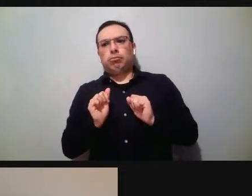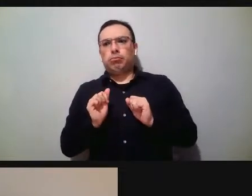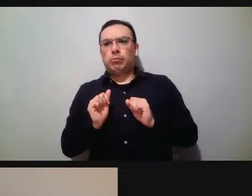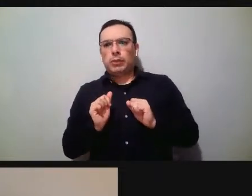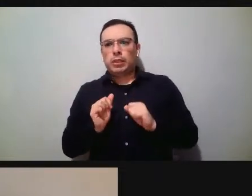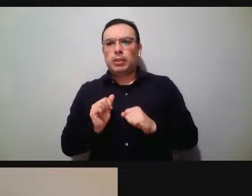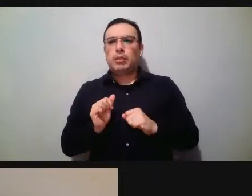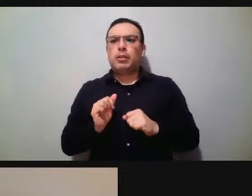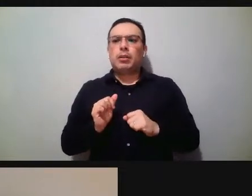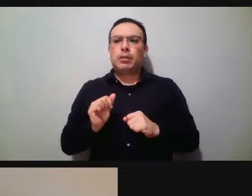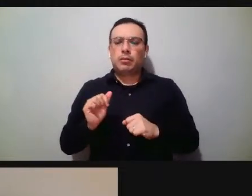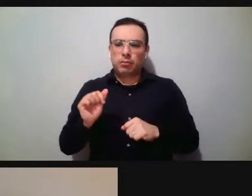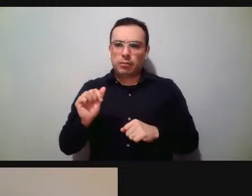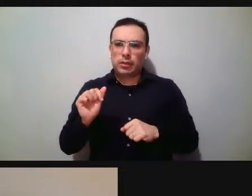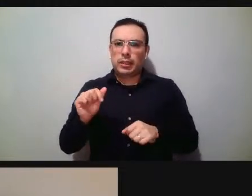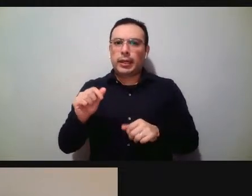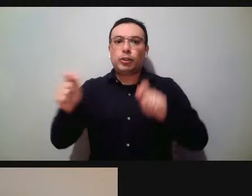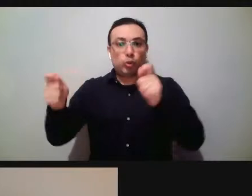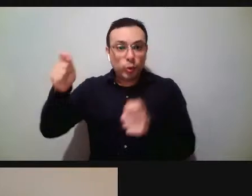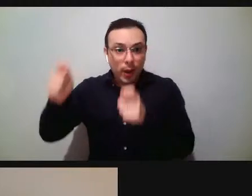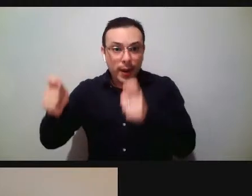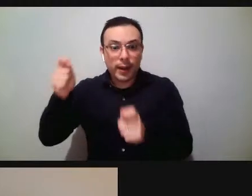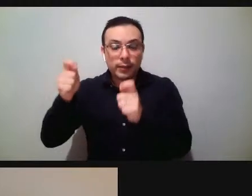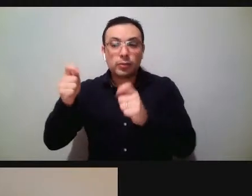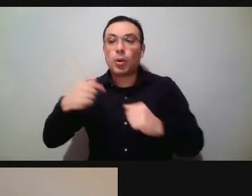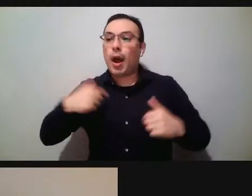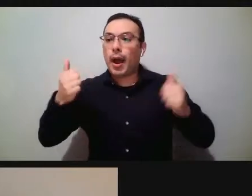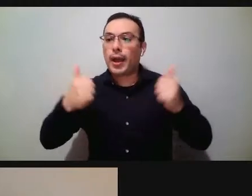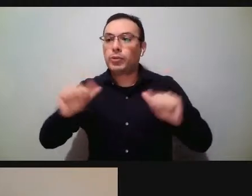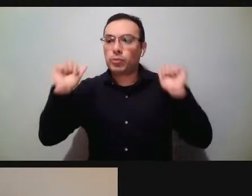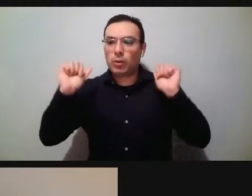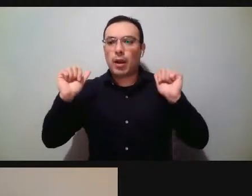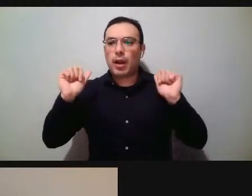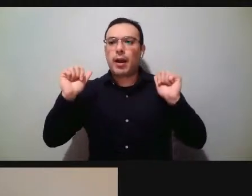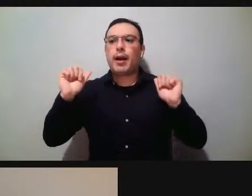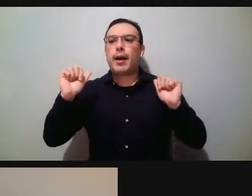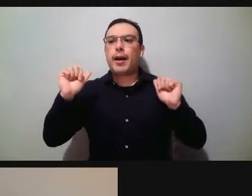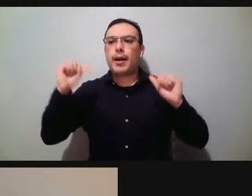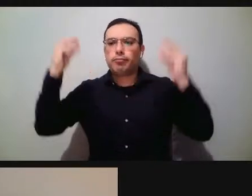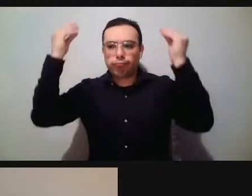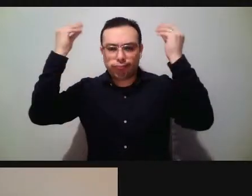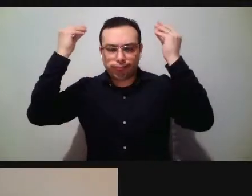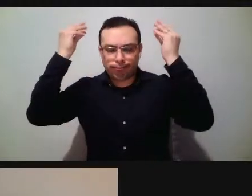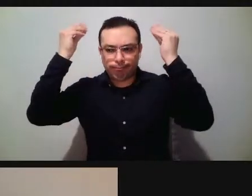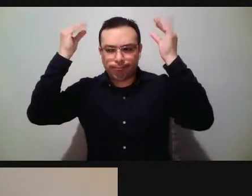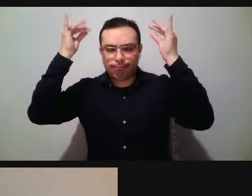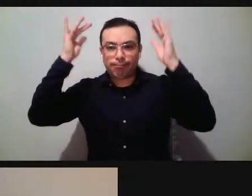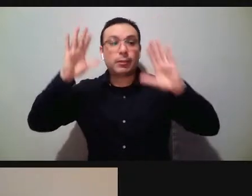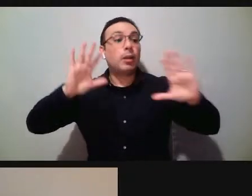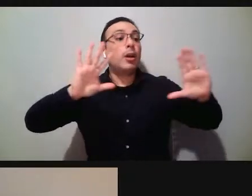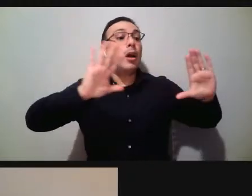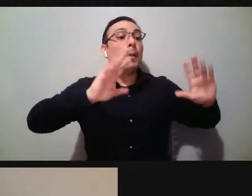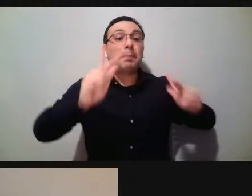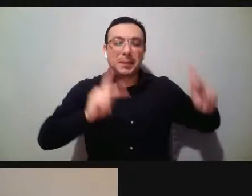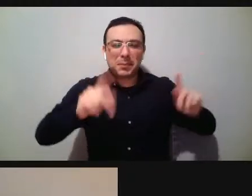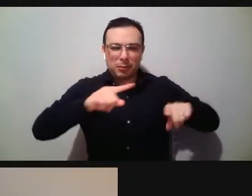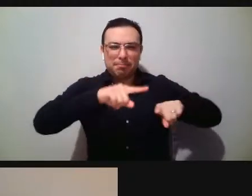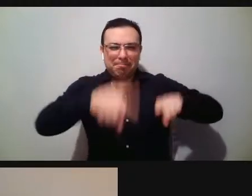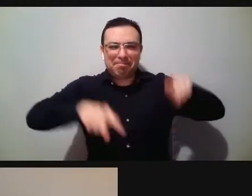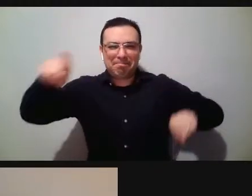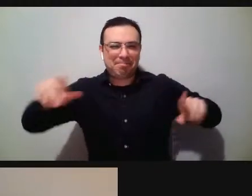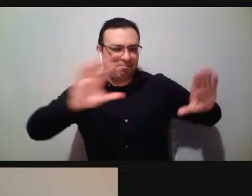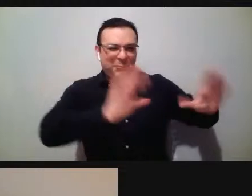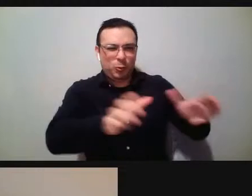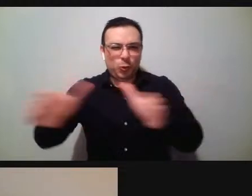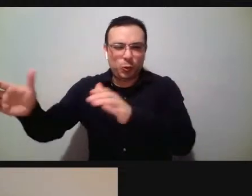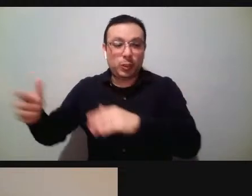the other thing I've tried to be very mindful when I talk to different community groups and tell them, what I say today, things may